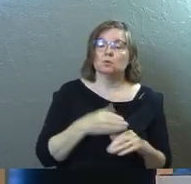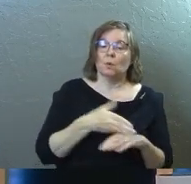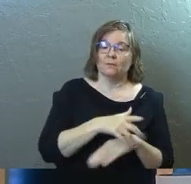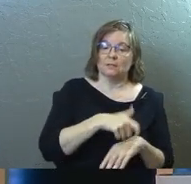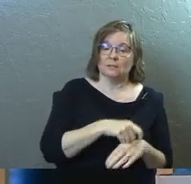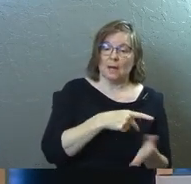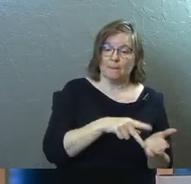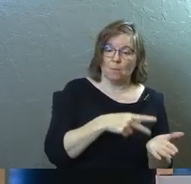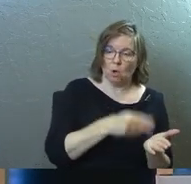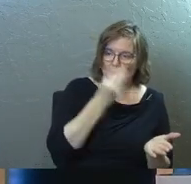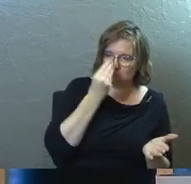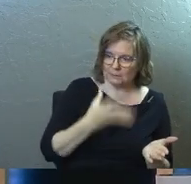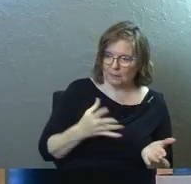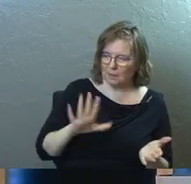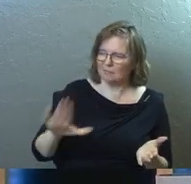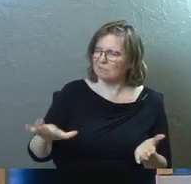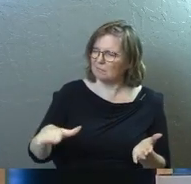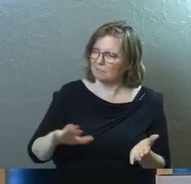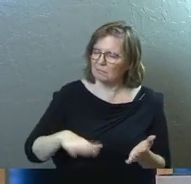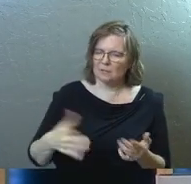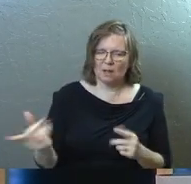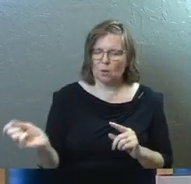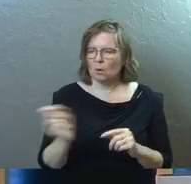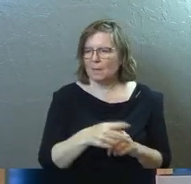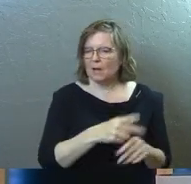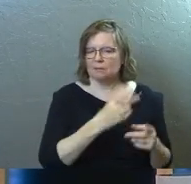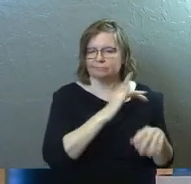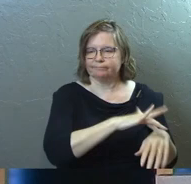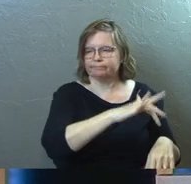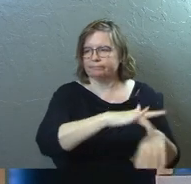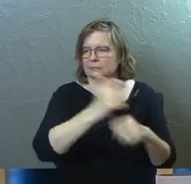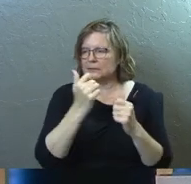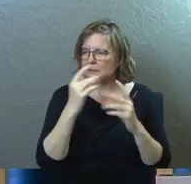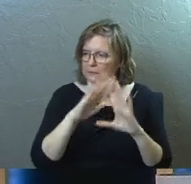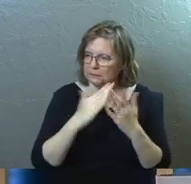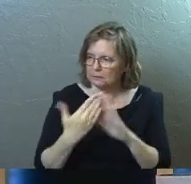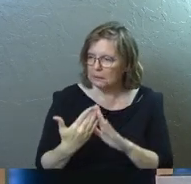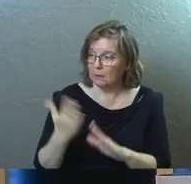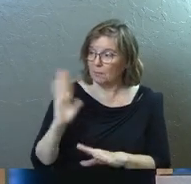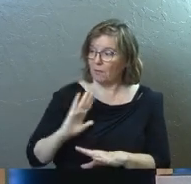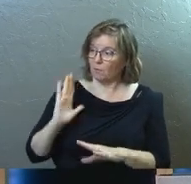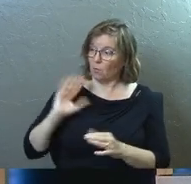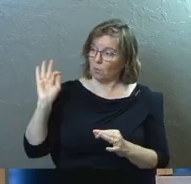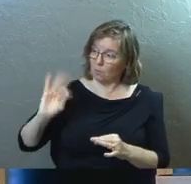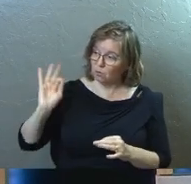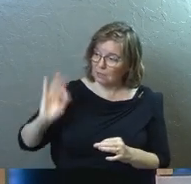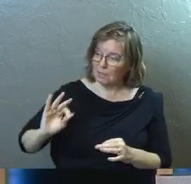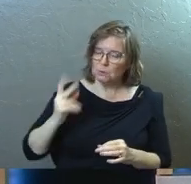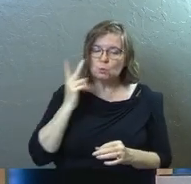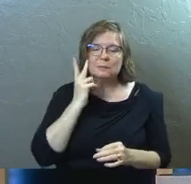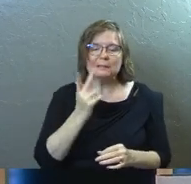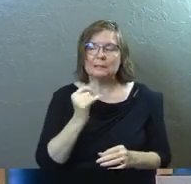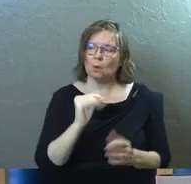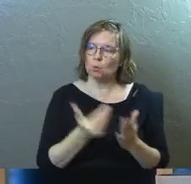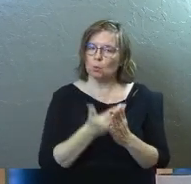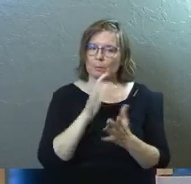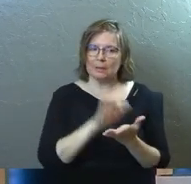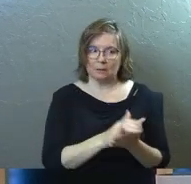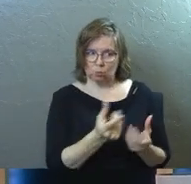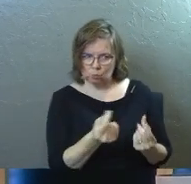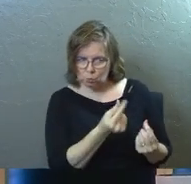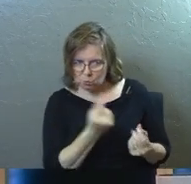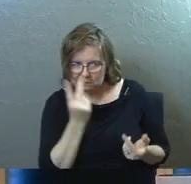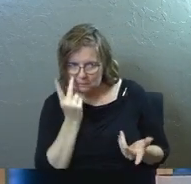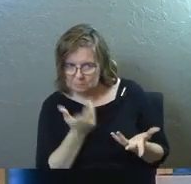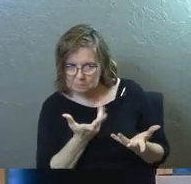time, Paul said to Barnabas, "Let's go back and visit each city where we previously preached the word of the Lord to see how the new believers are doing."